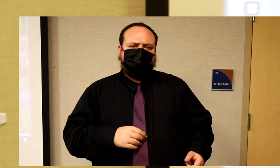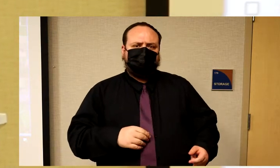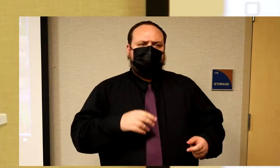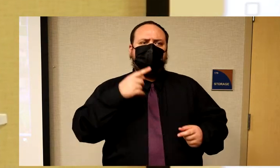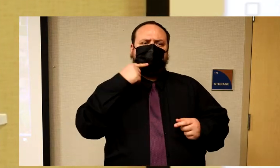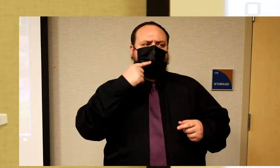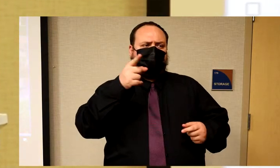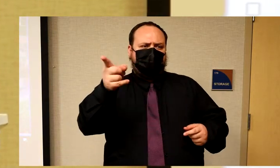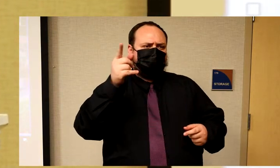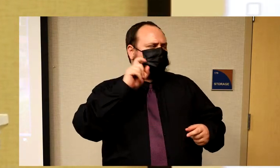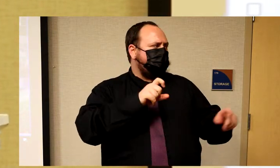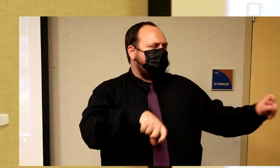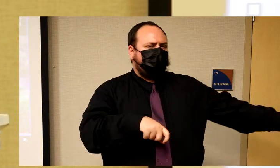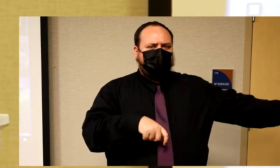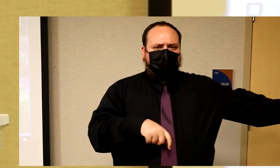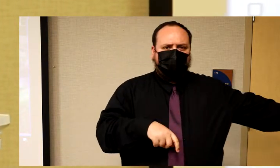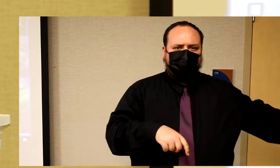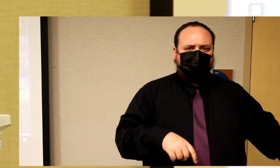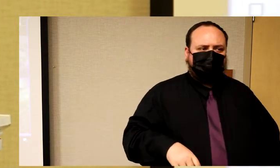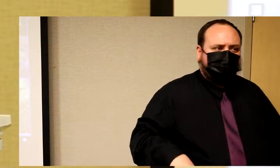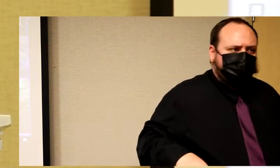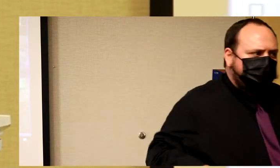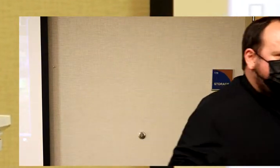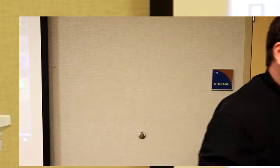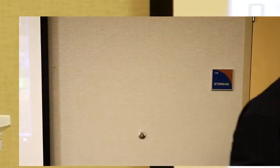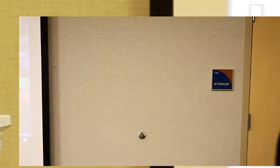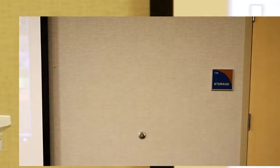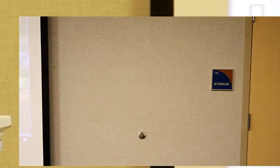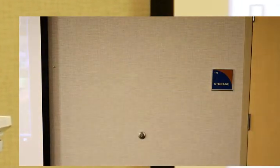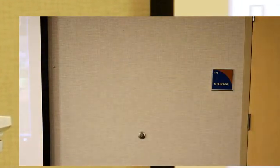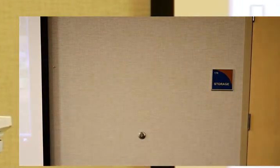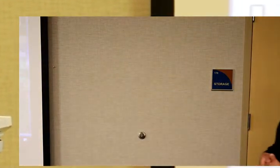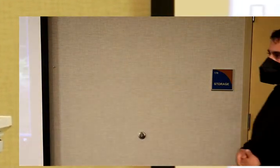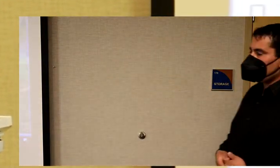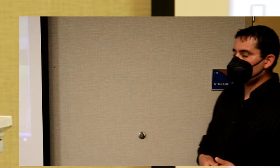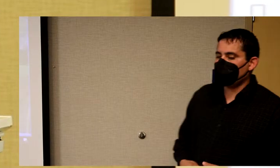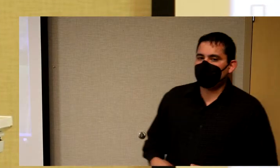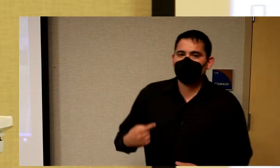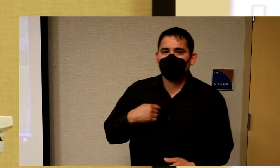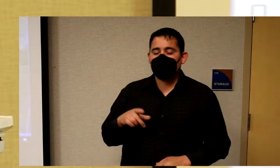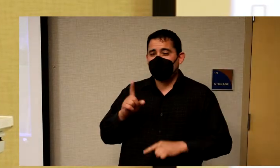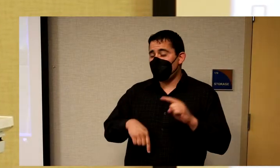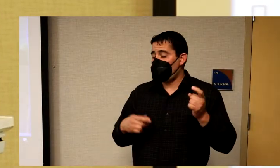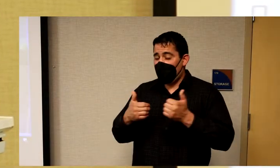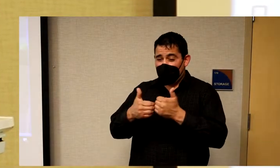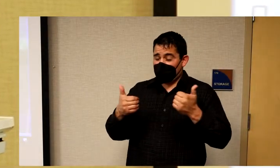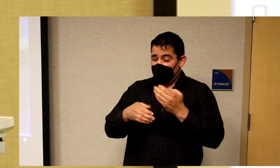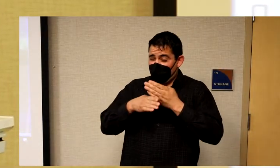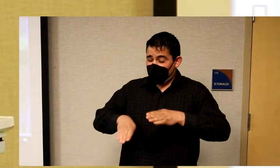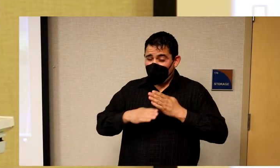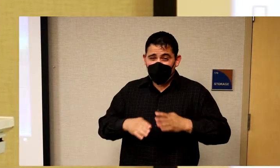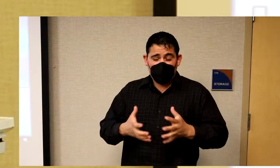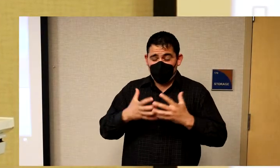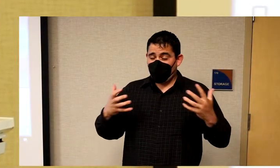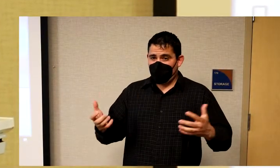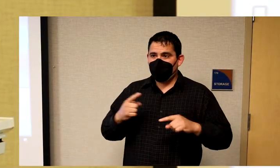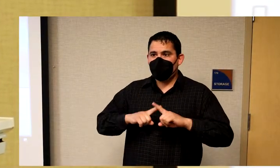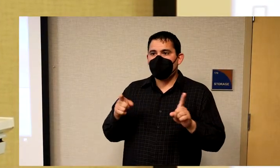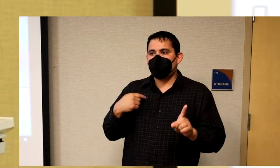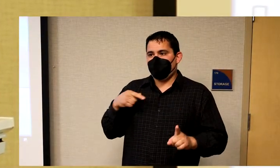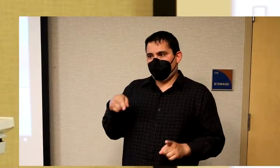So it can't split very much of it. Oh, it doesn't. Yeah, well, I switched it to the,